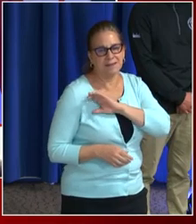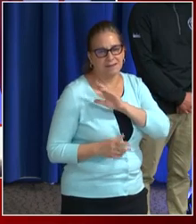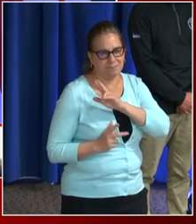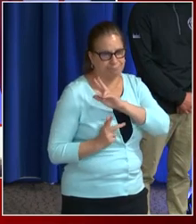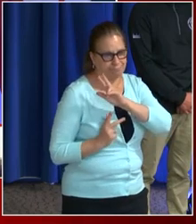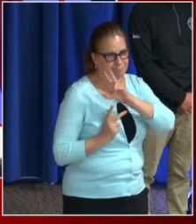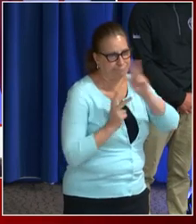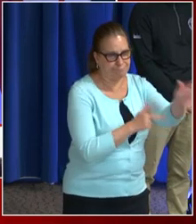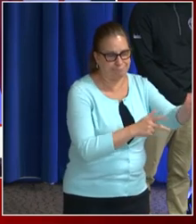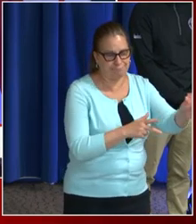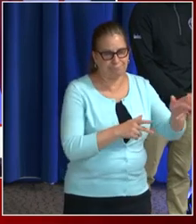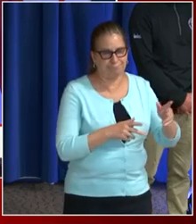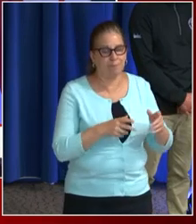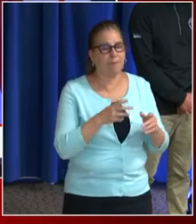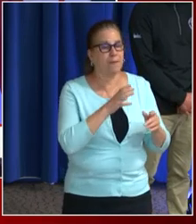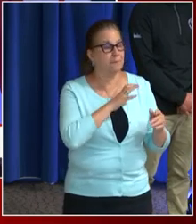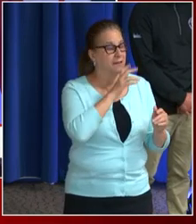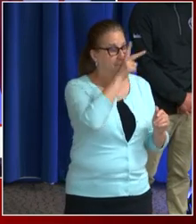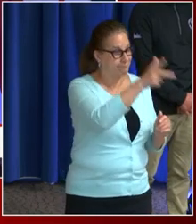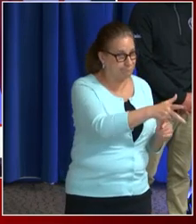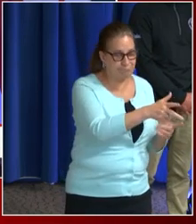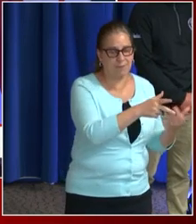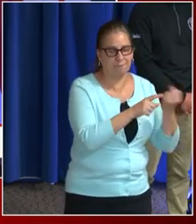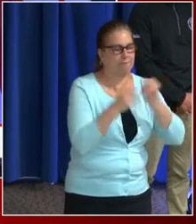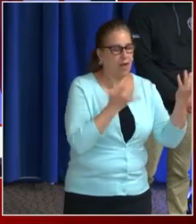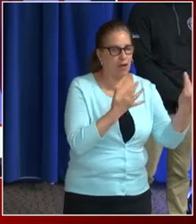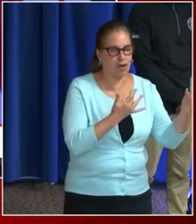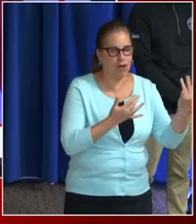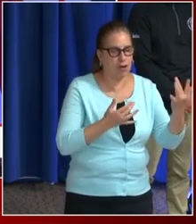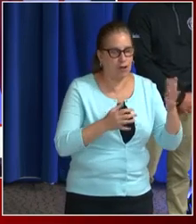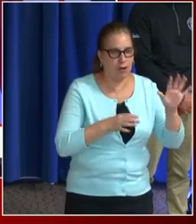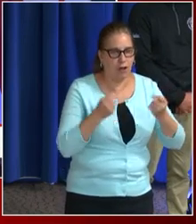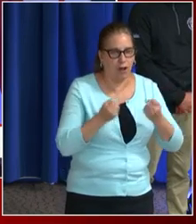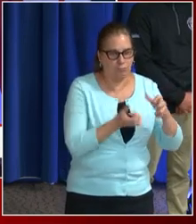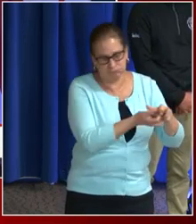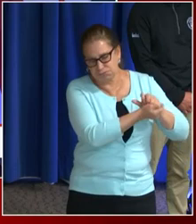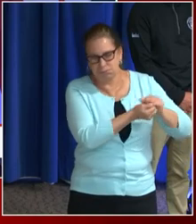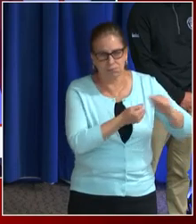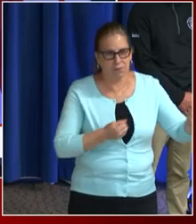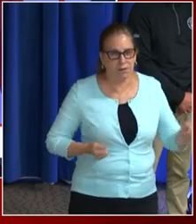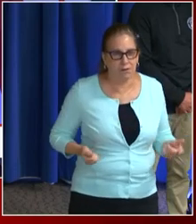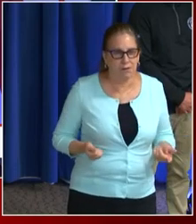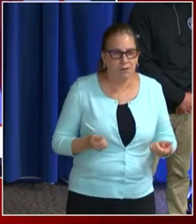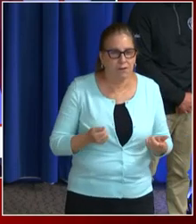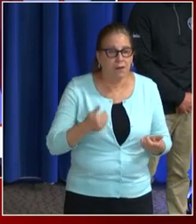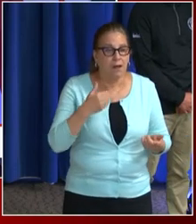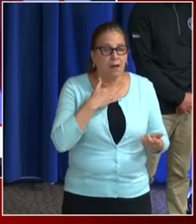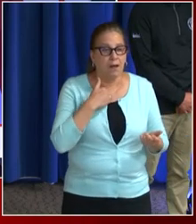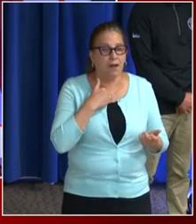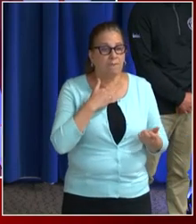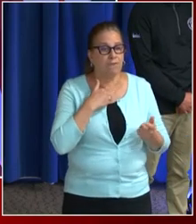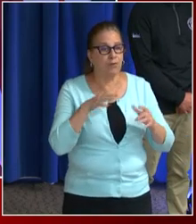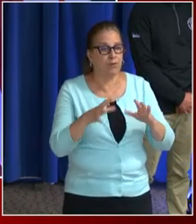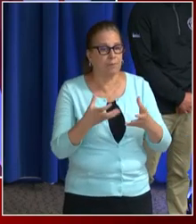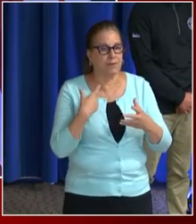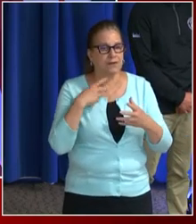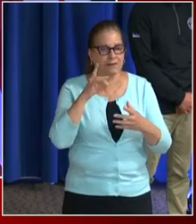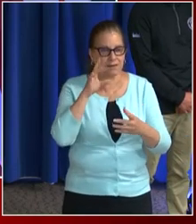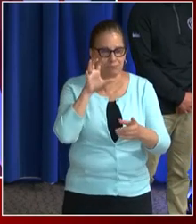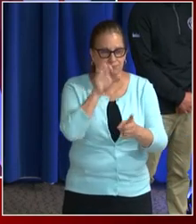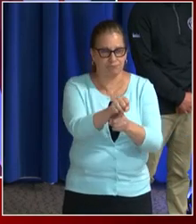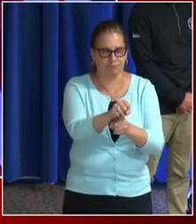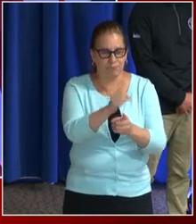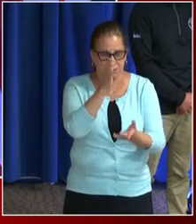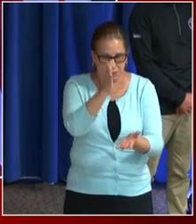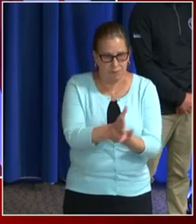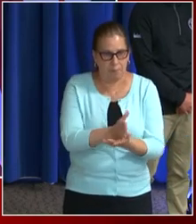get that group stopped in the 1400 block of Swan Street Northwest, where we made a